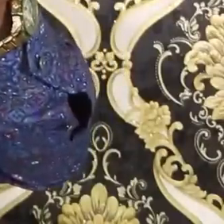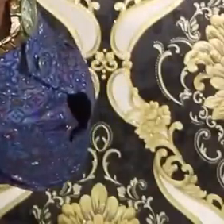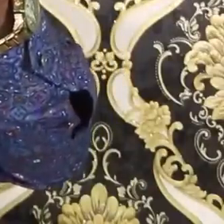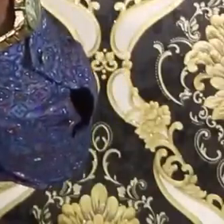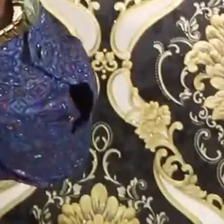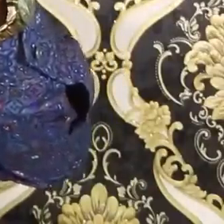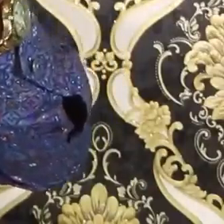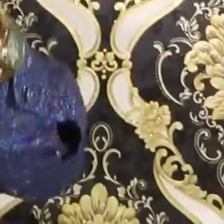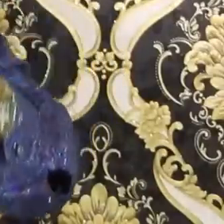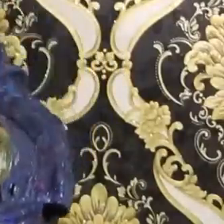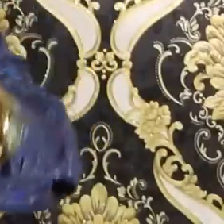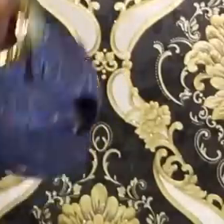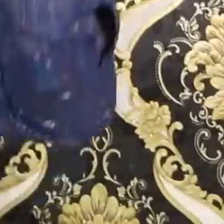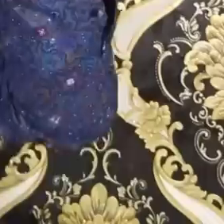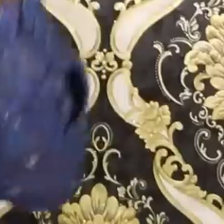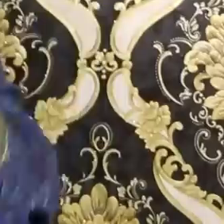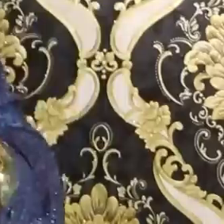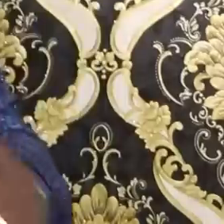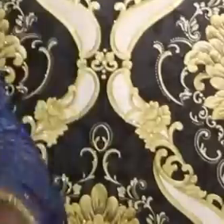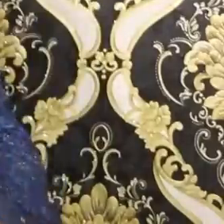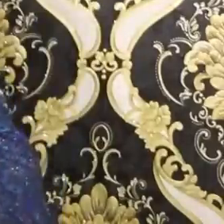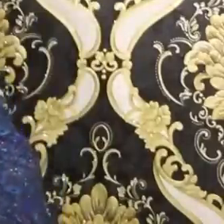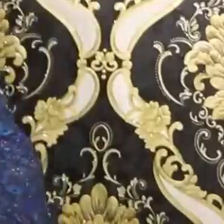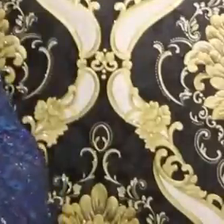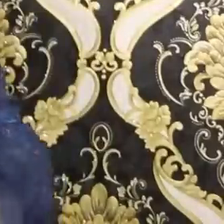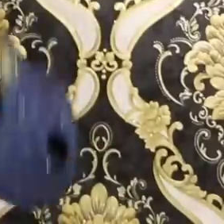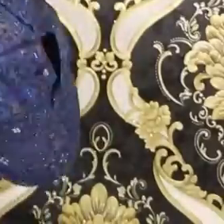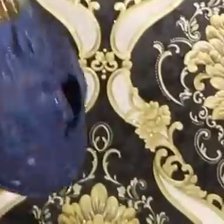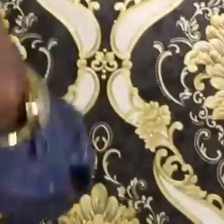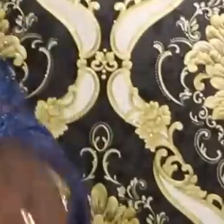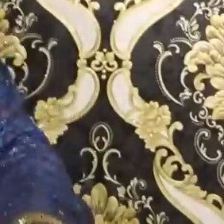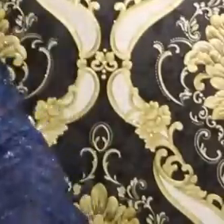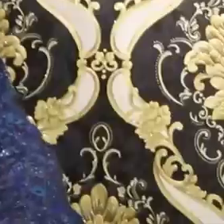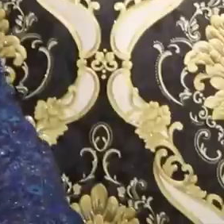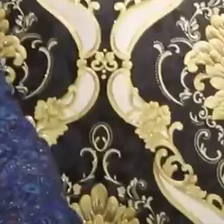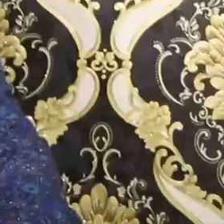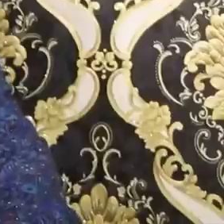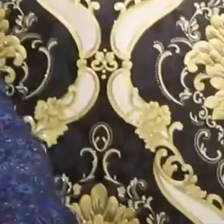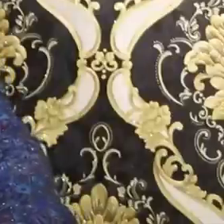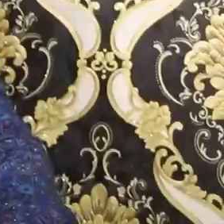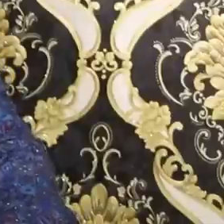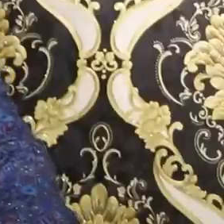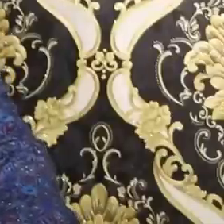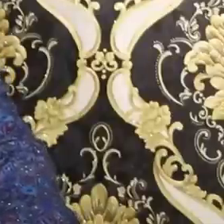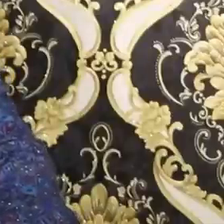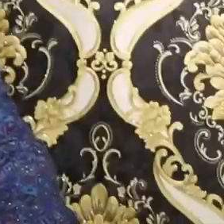Nazareth. Every forces of midnight fire in Jesus. You're the darafun. It is well with you. Yes.